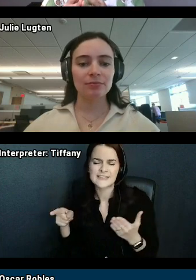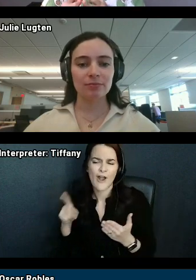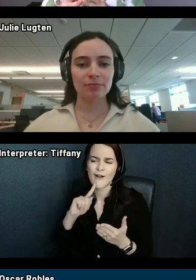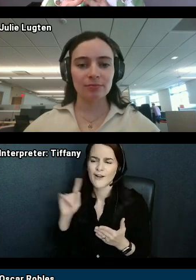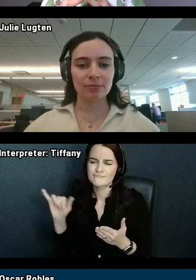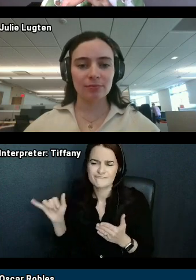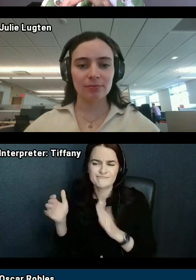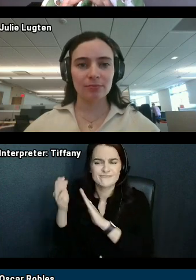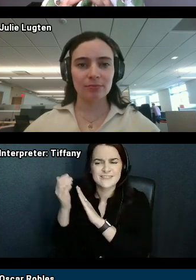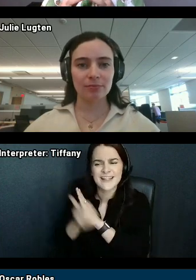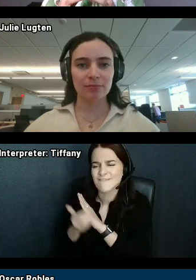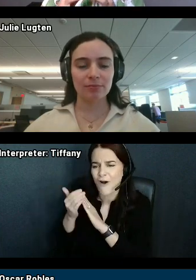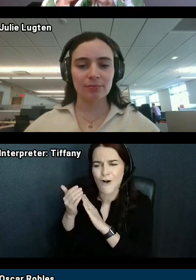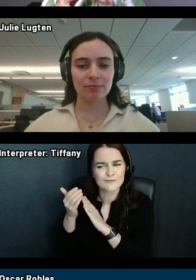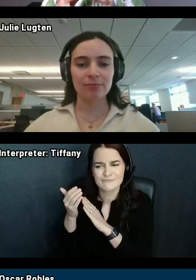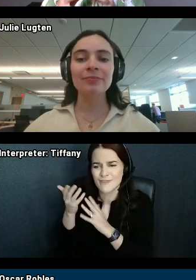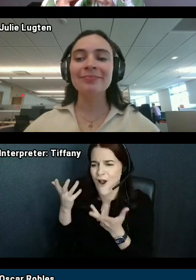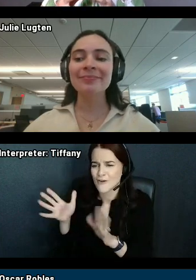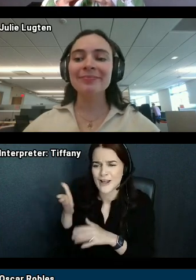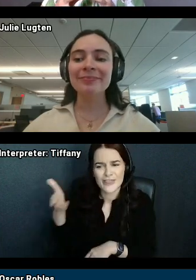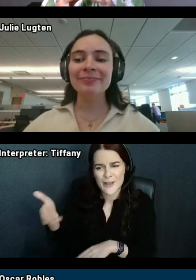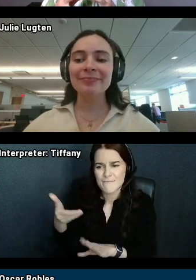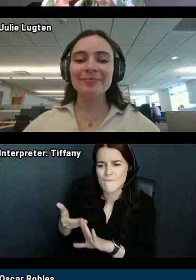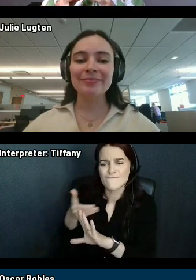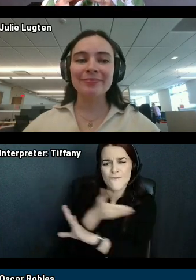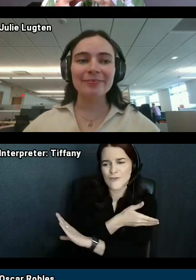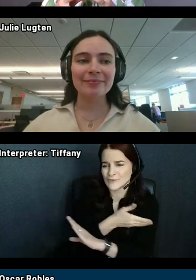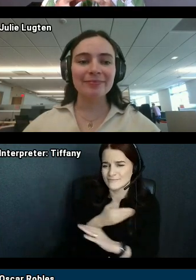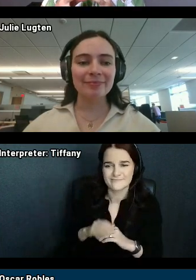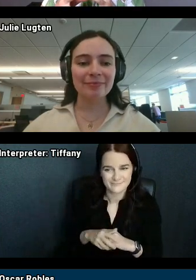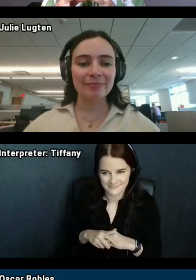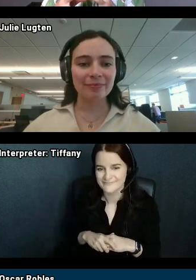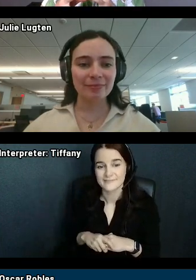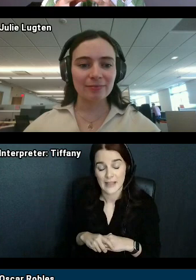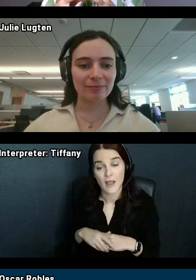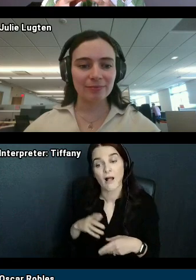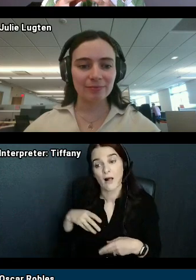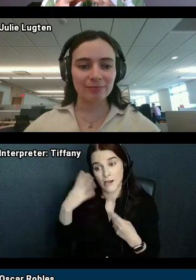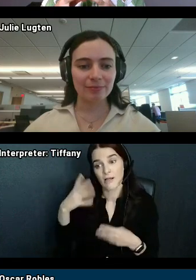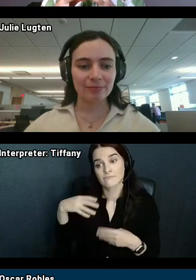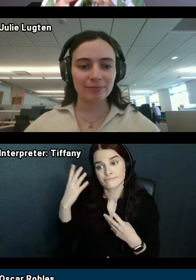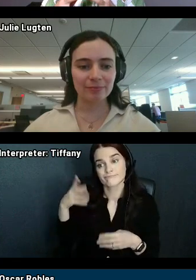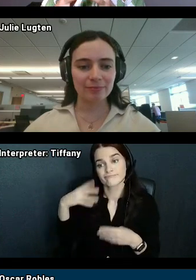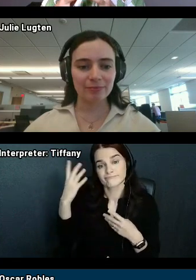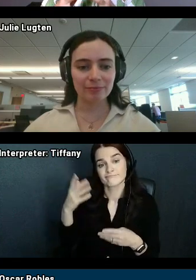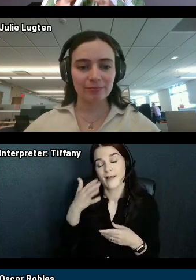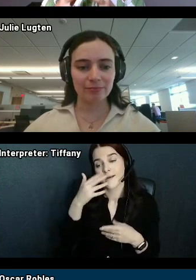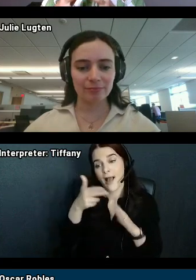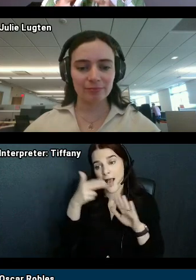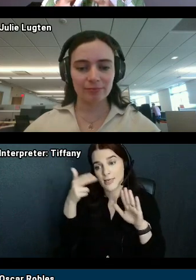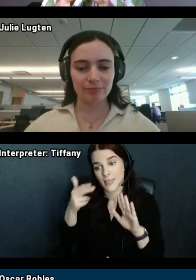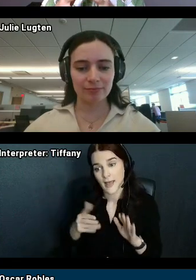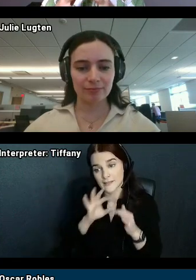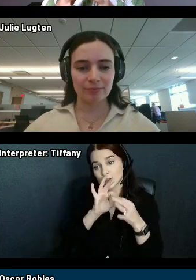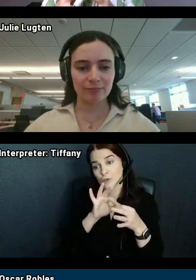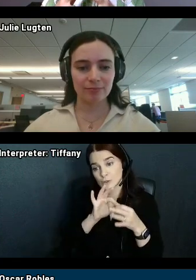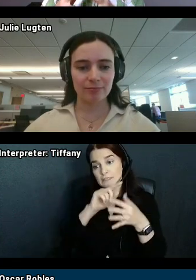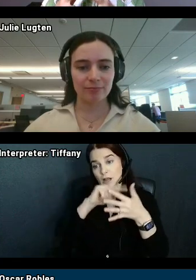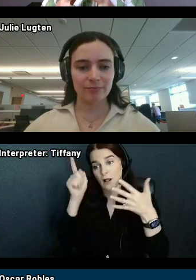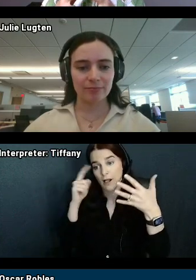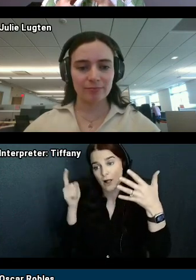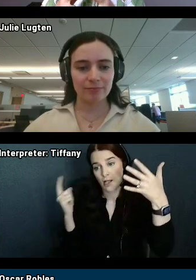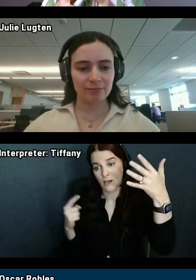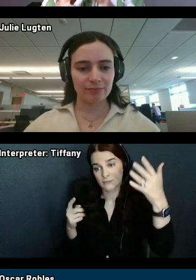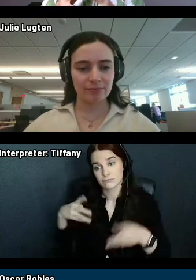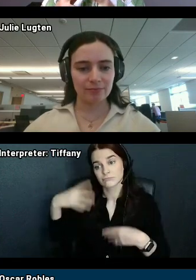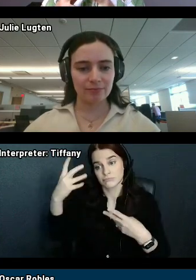default cards that were there before. If I scroll down, all these kind of highlights and associations, I'm